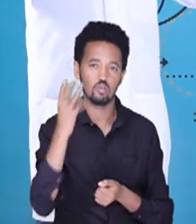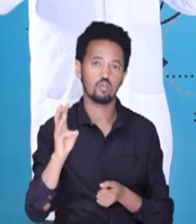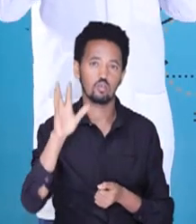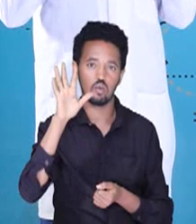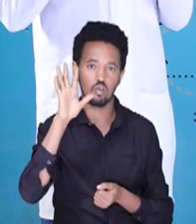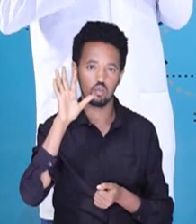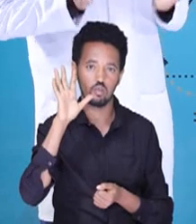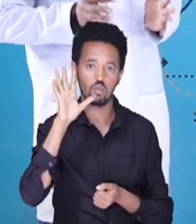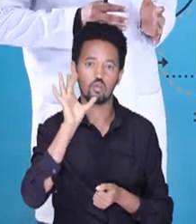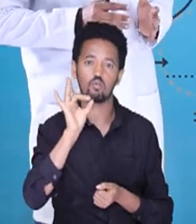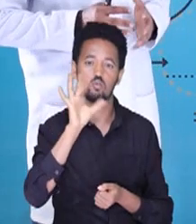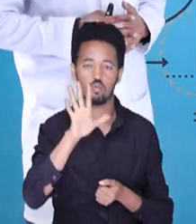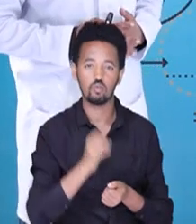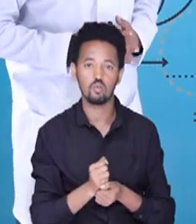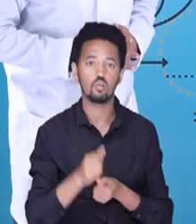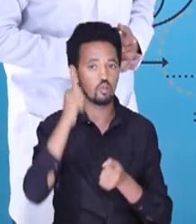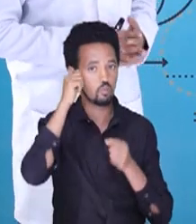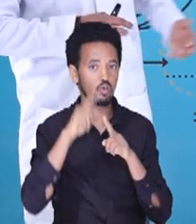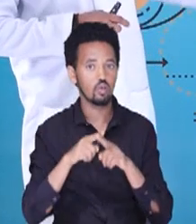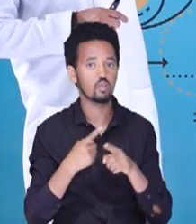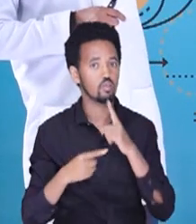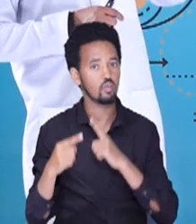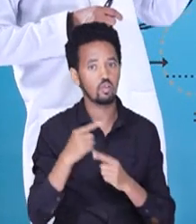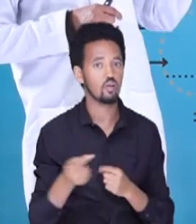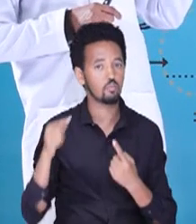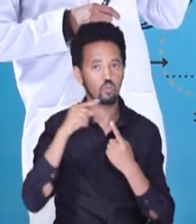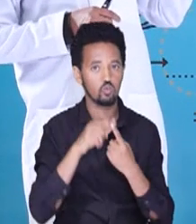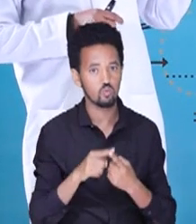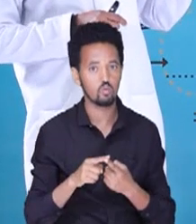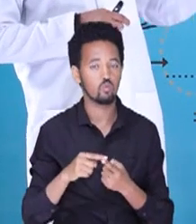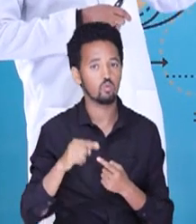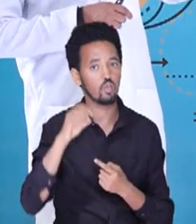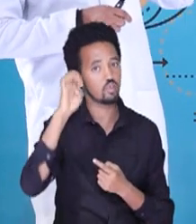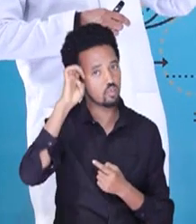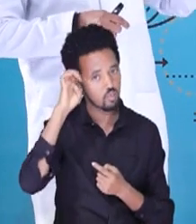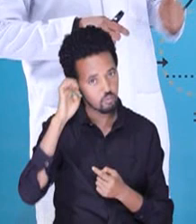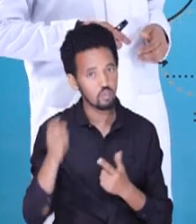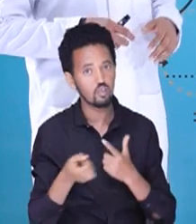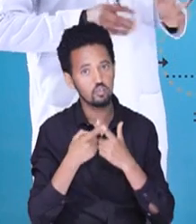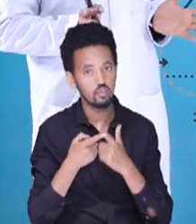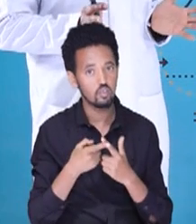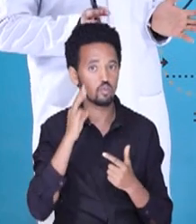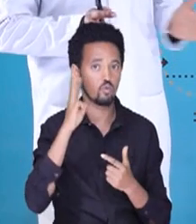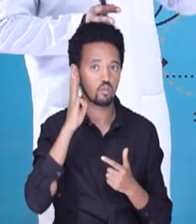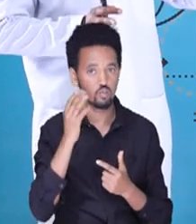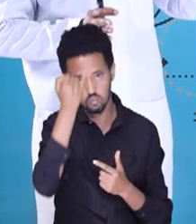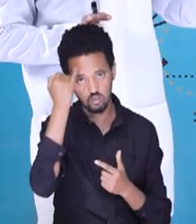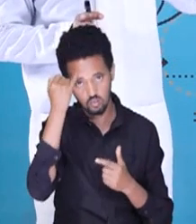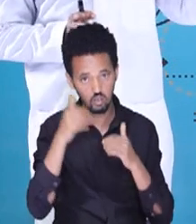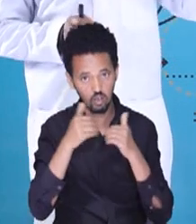1685. When Charles II died, his brother became king as James II. James II was a Catholic,